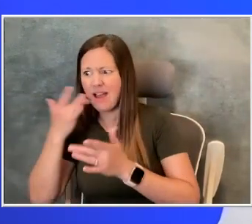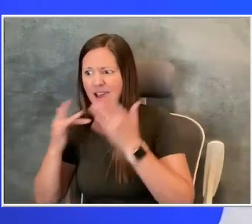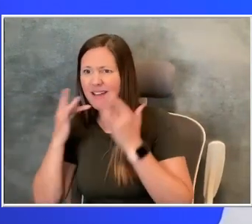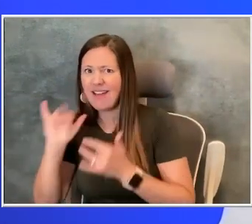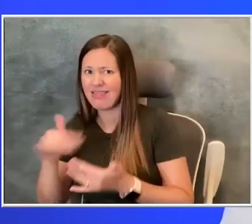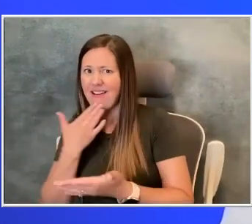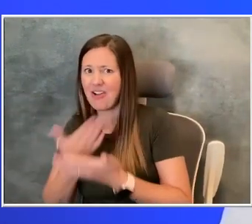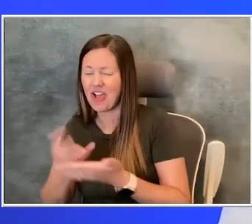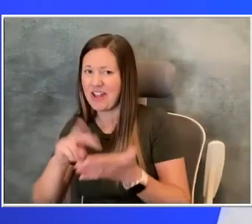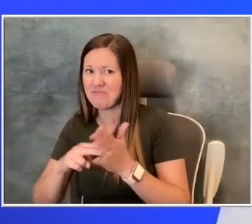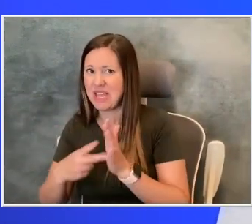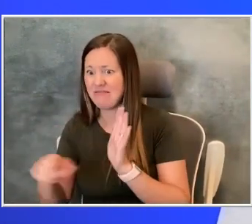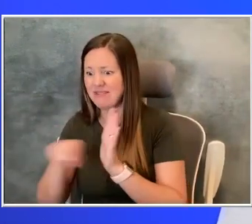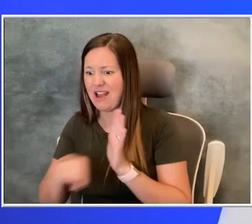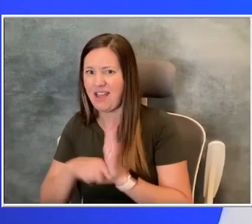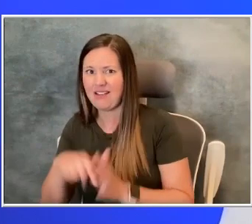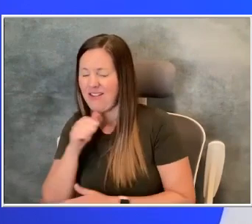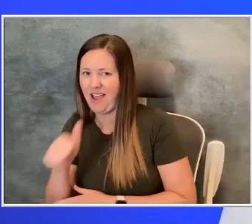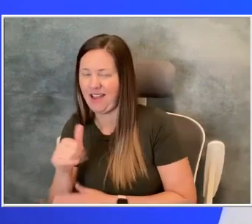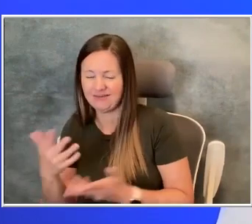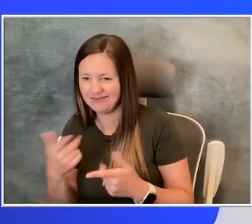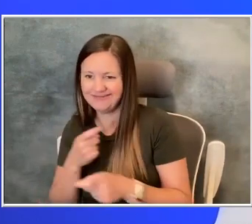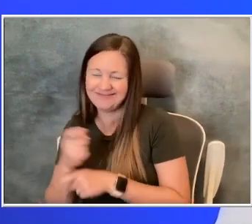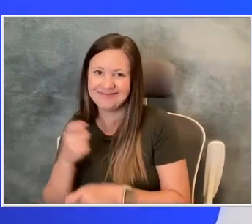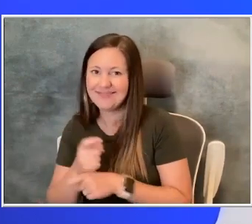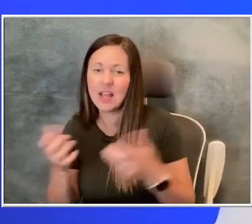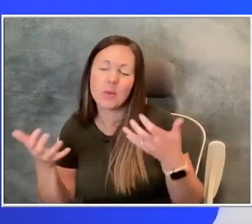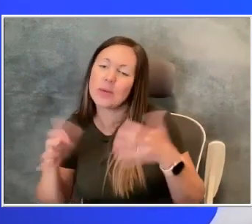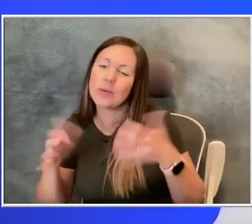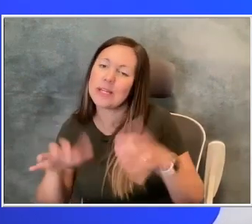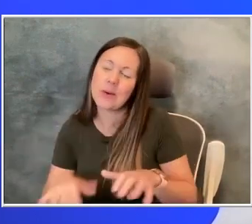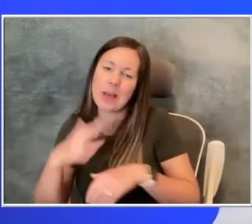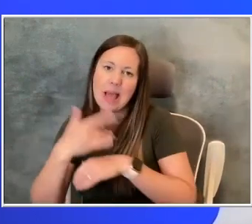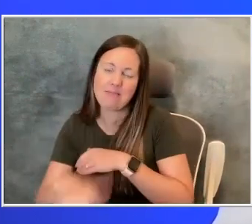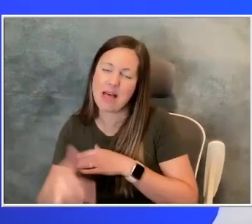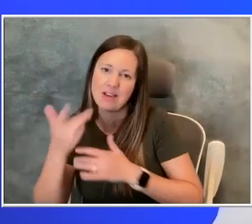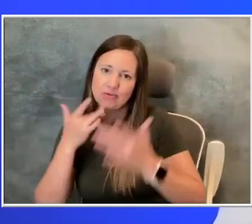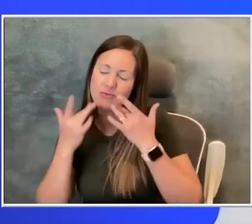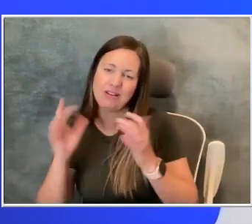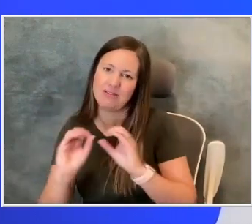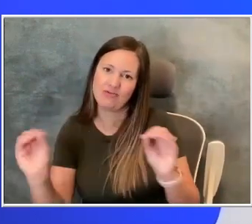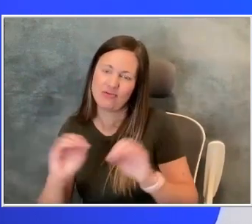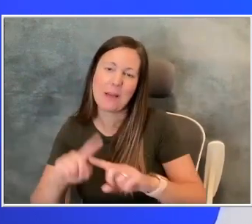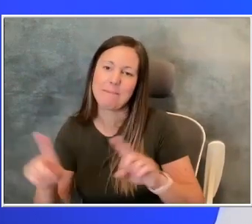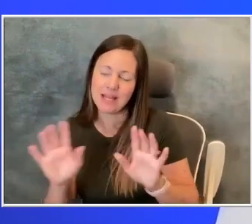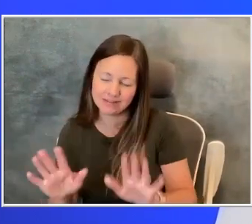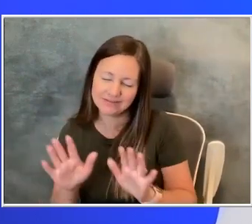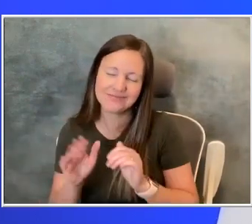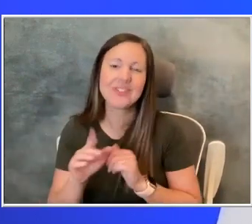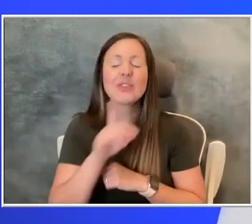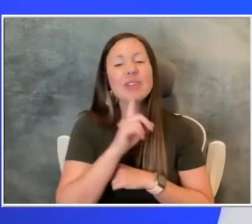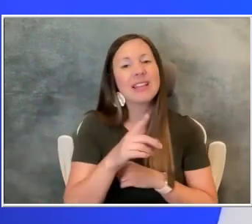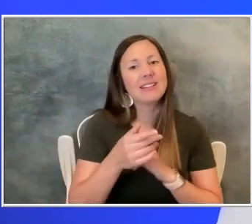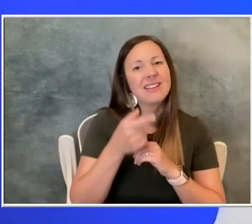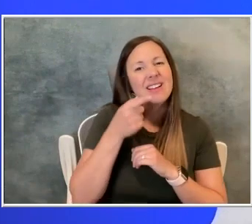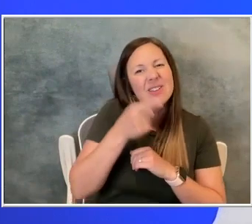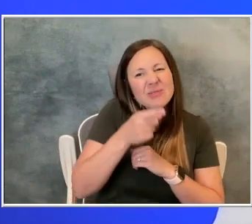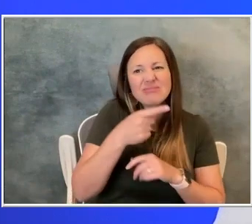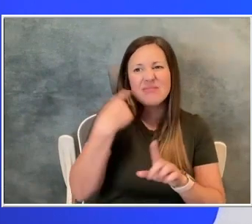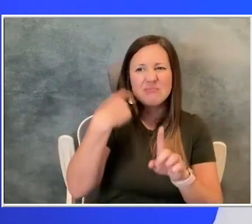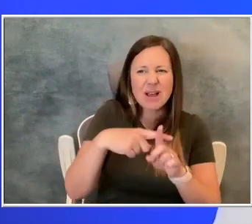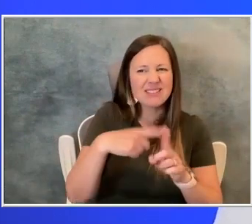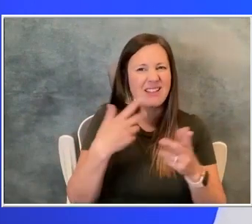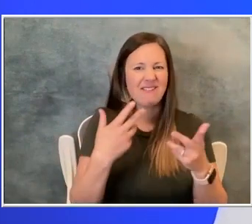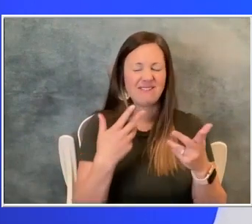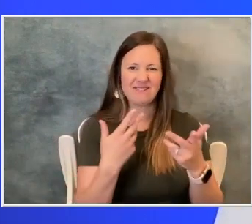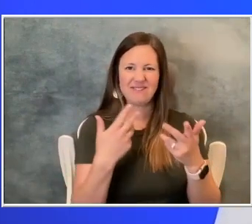this community bank, we don't want to have a shortage of B negative for blood. But in the world of B positive, opportunities do come.